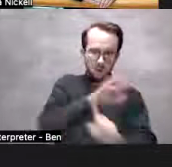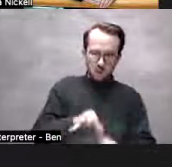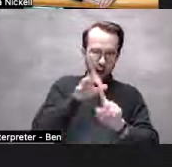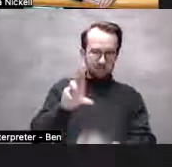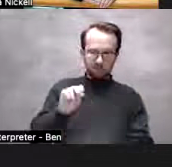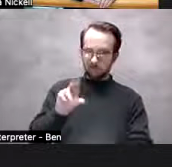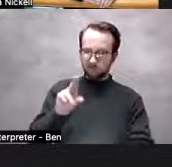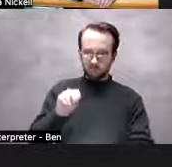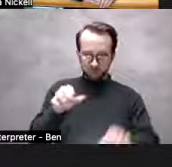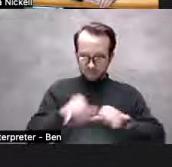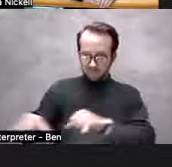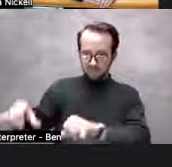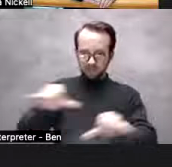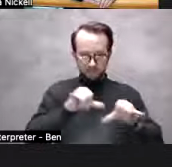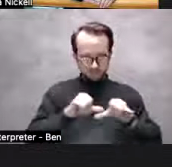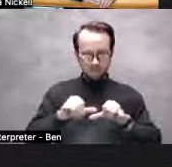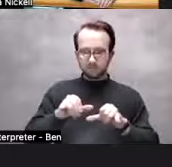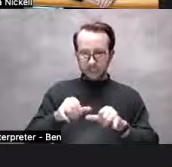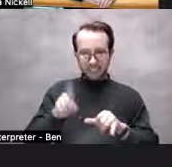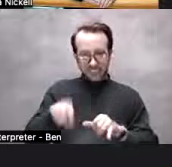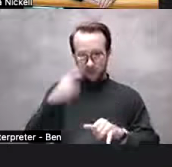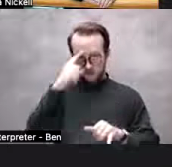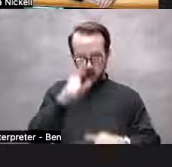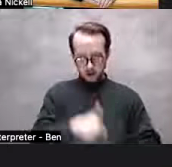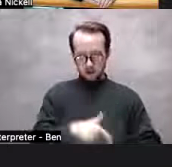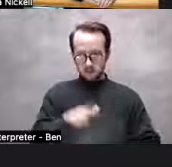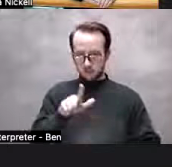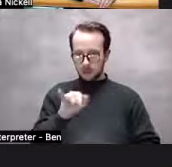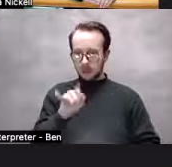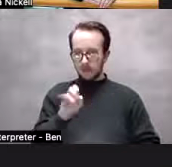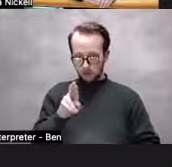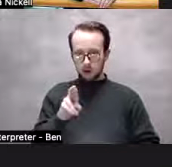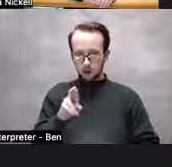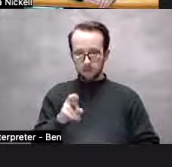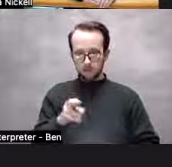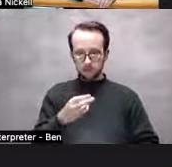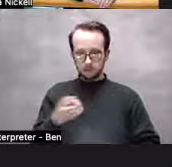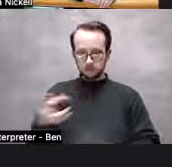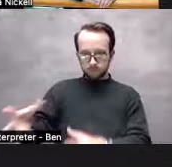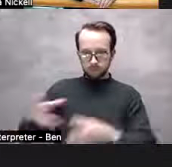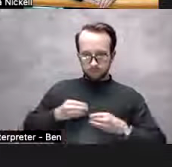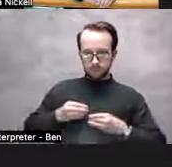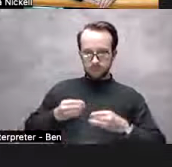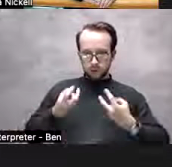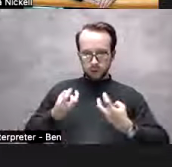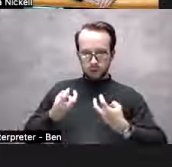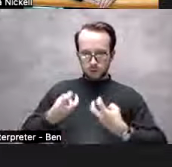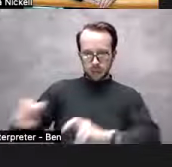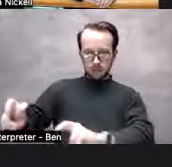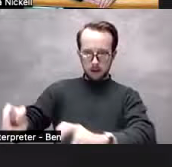for pediatric liver transplants. So this is a real big problem. And there's ways to diagnose it, but a